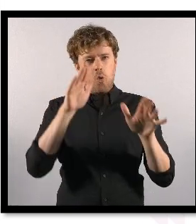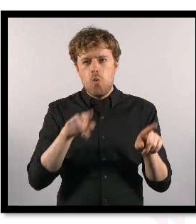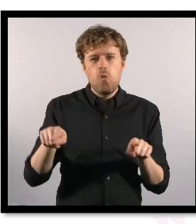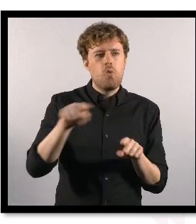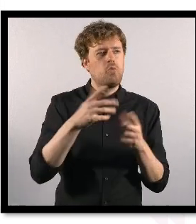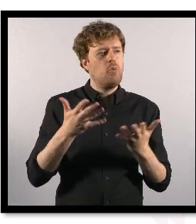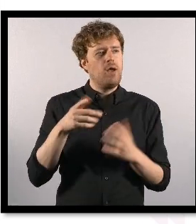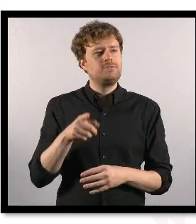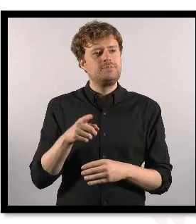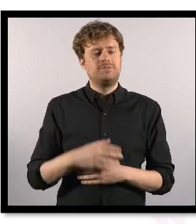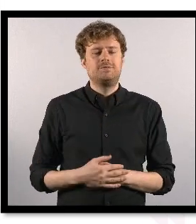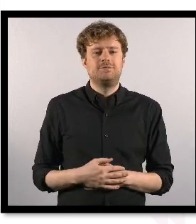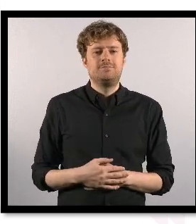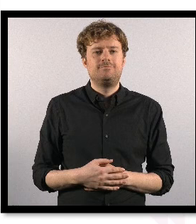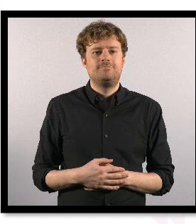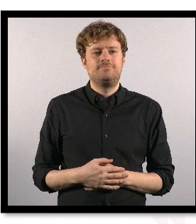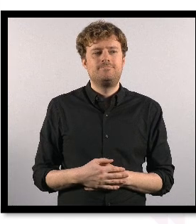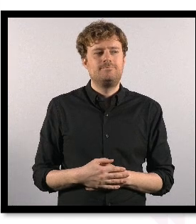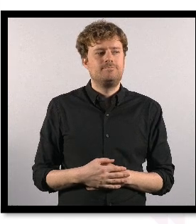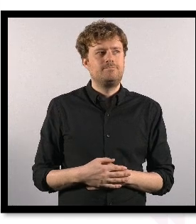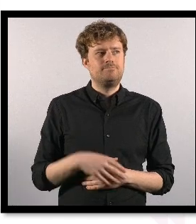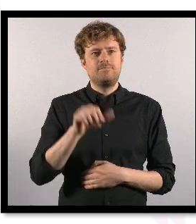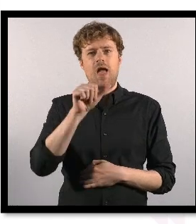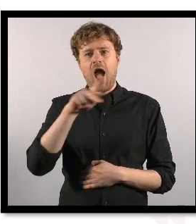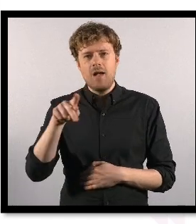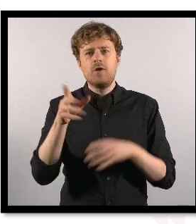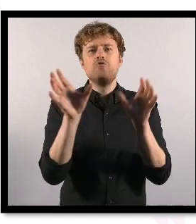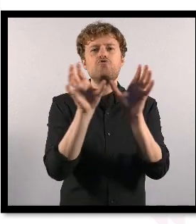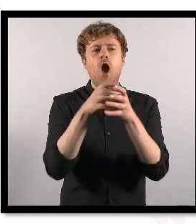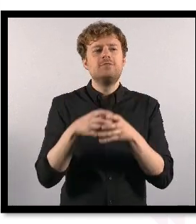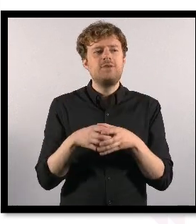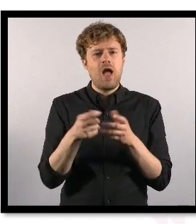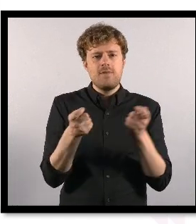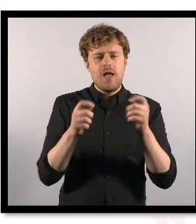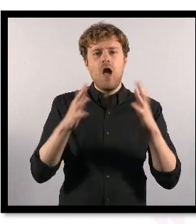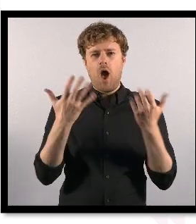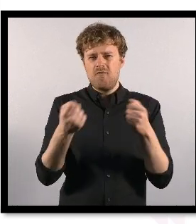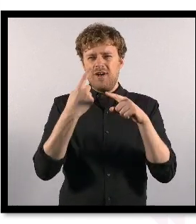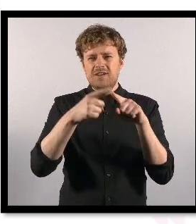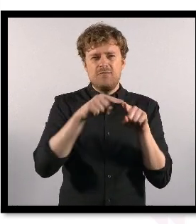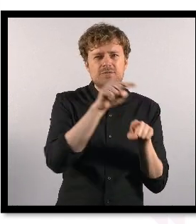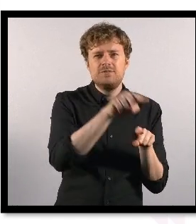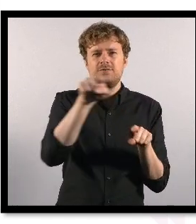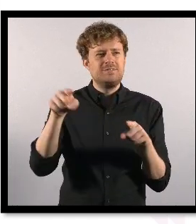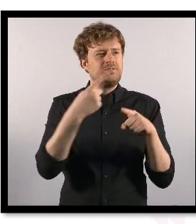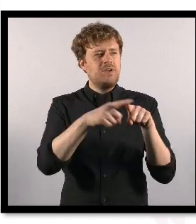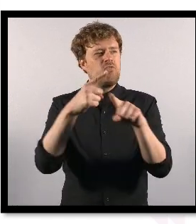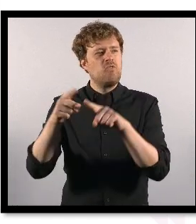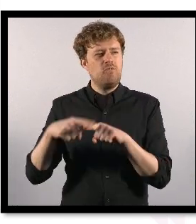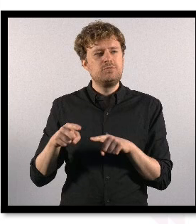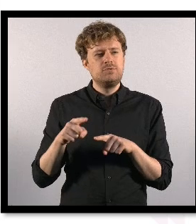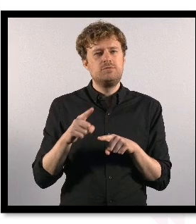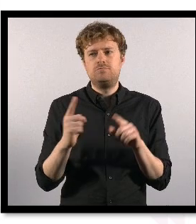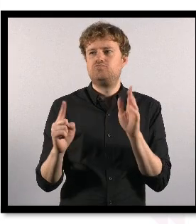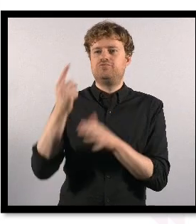because of the vendor neutrality that meant this project could be adopted by lots of different cloud providers and